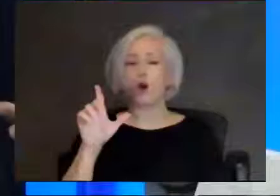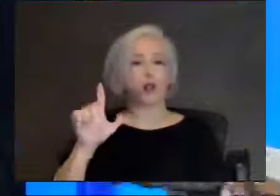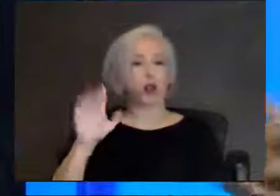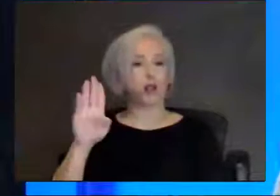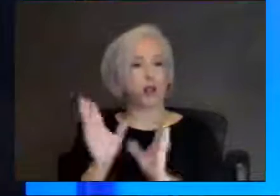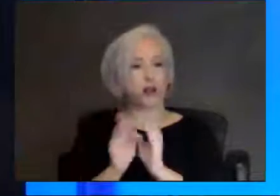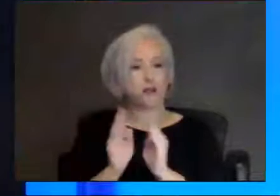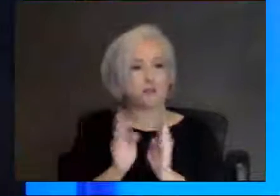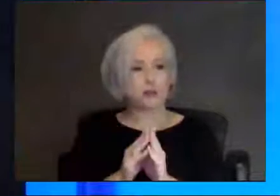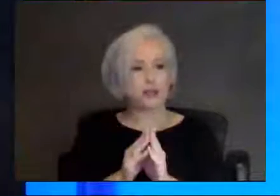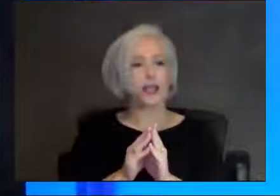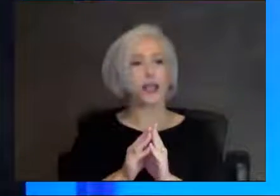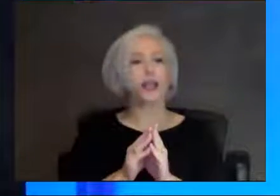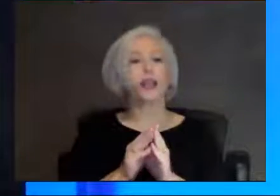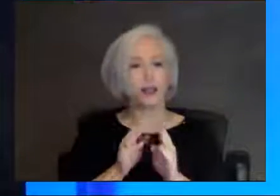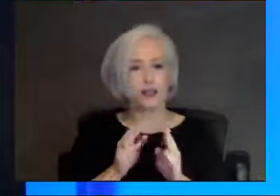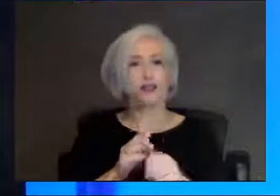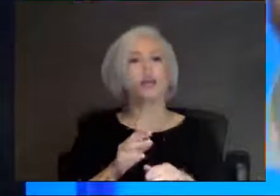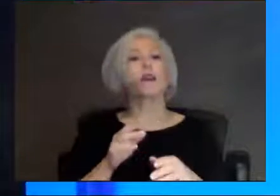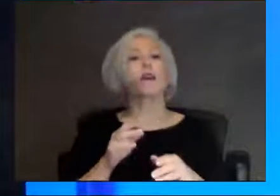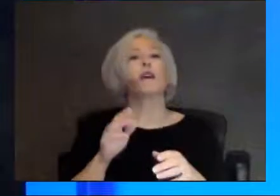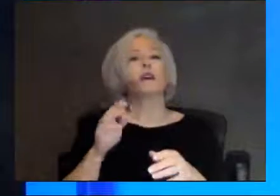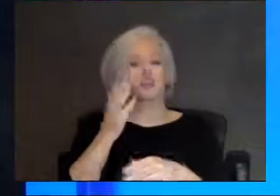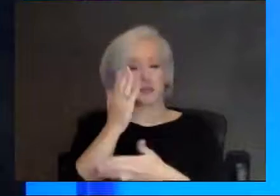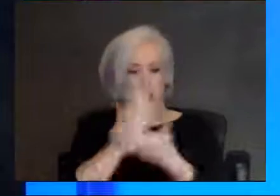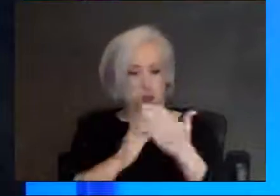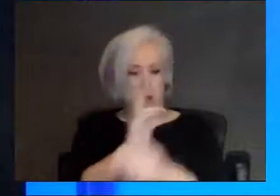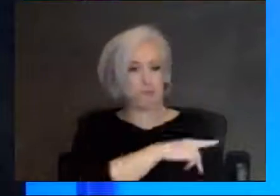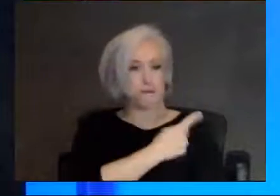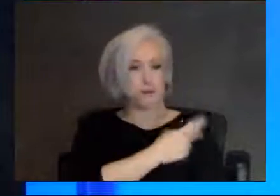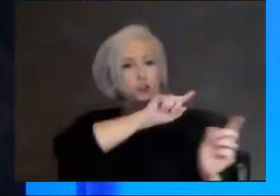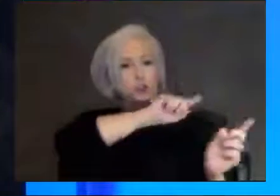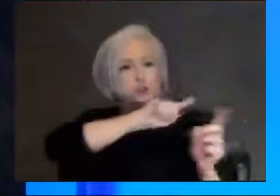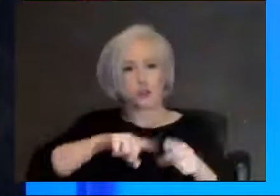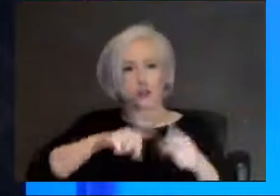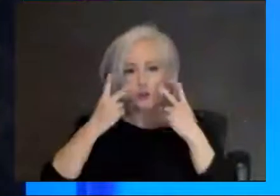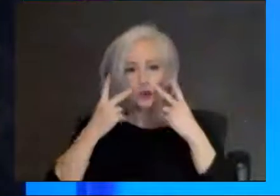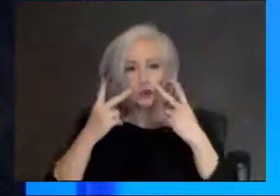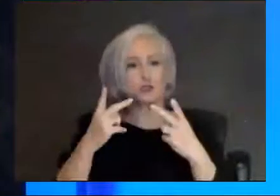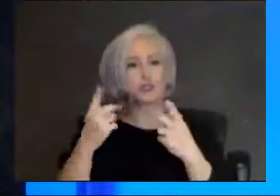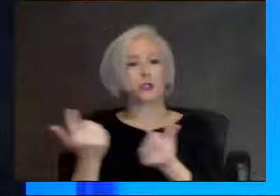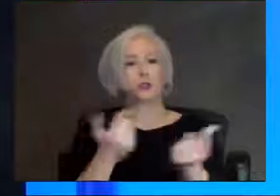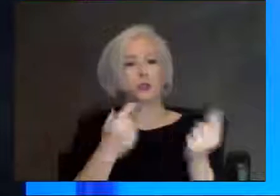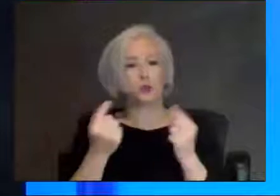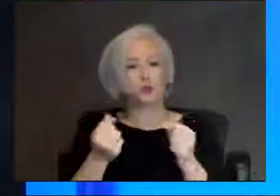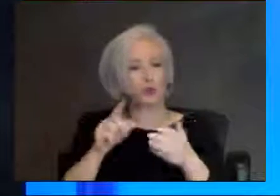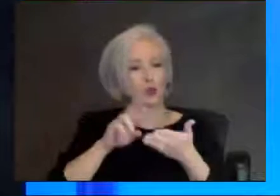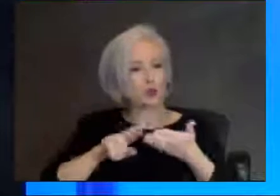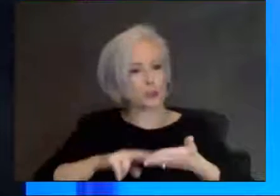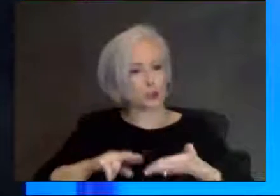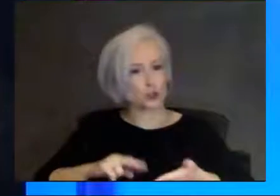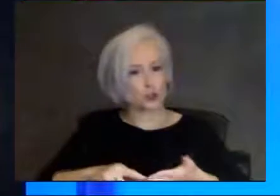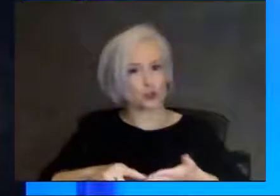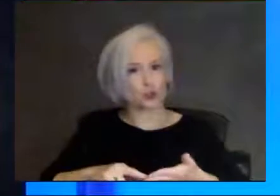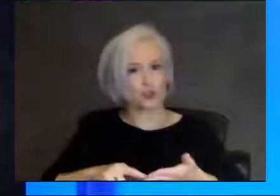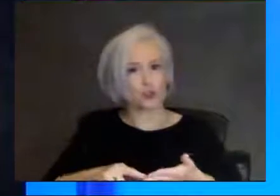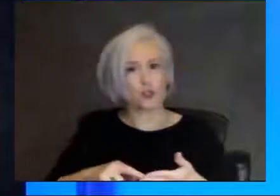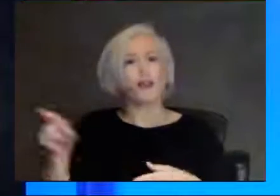our research, what we are doing, and during talking to them, they mentioned having this bitter taste in their